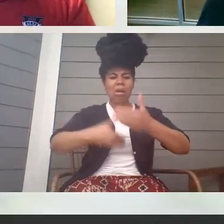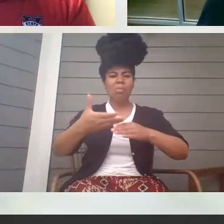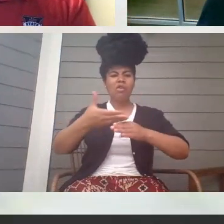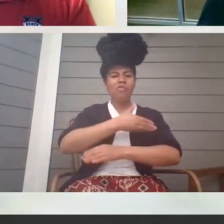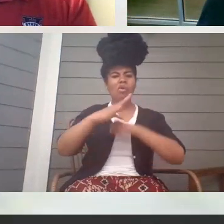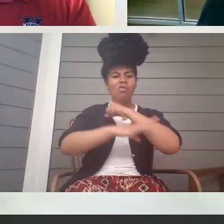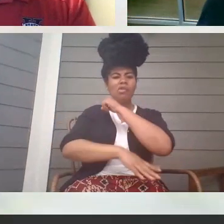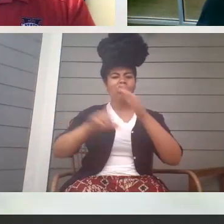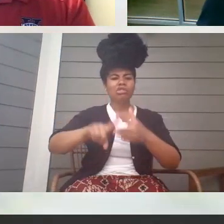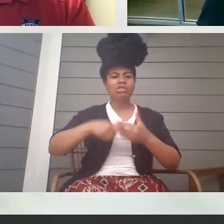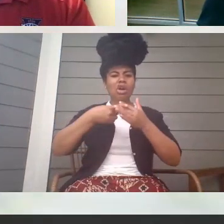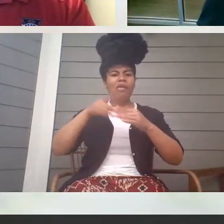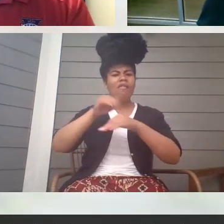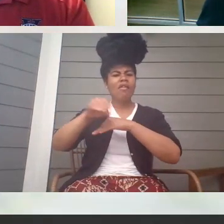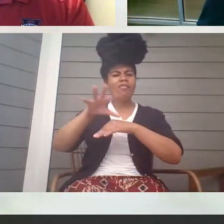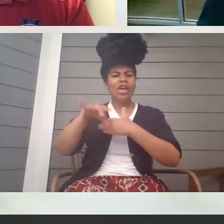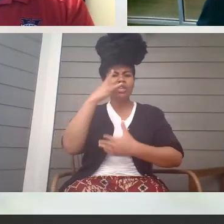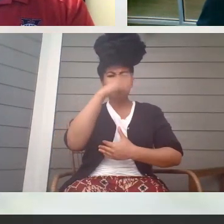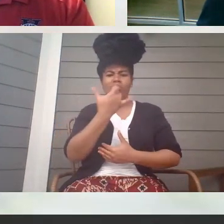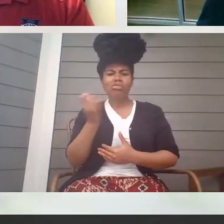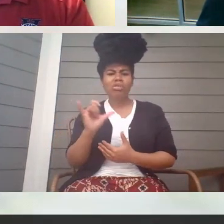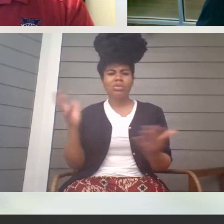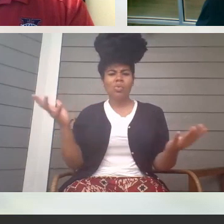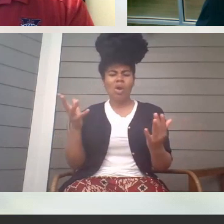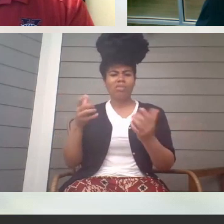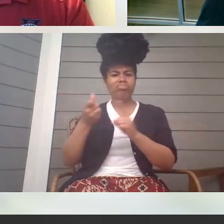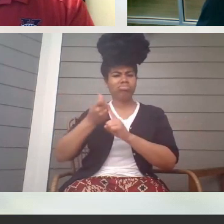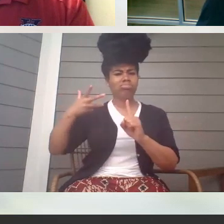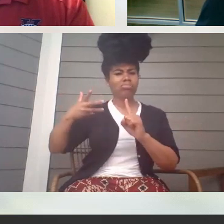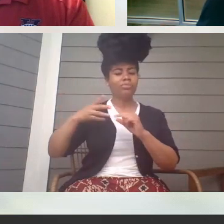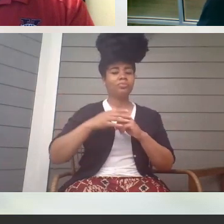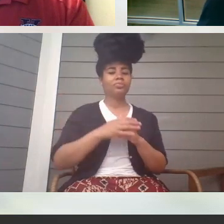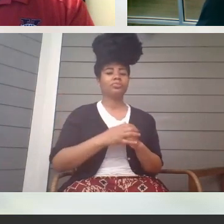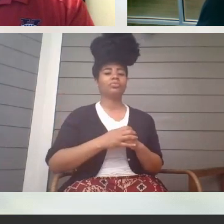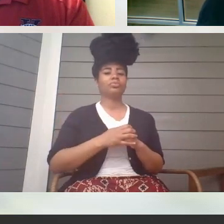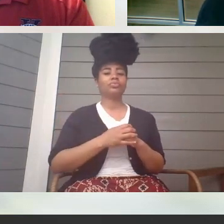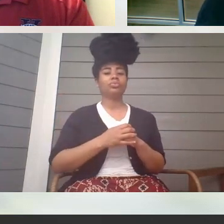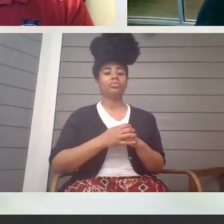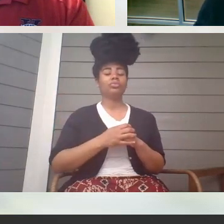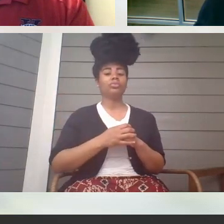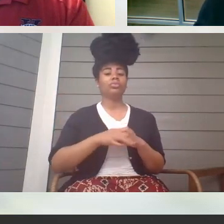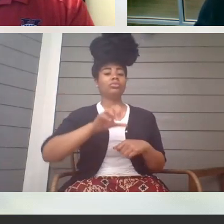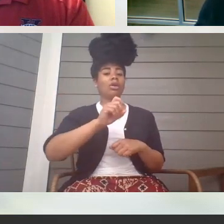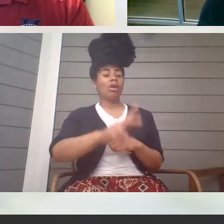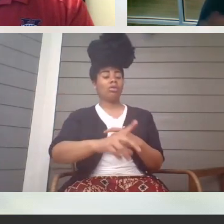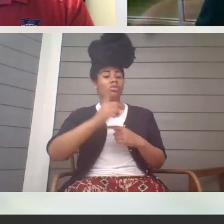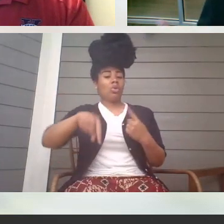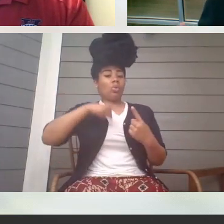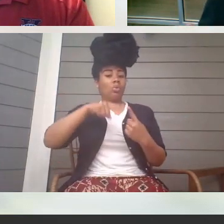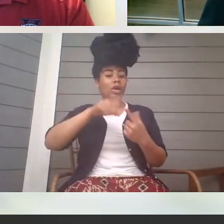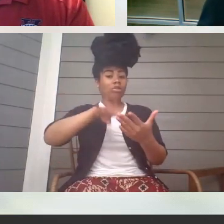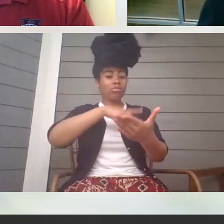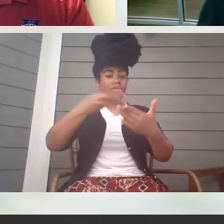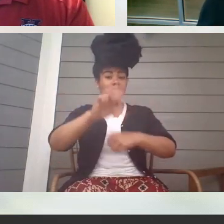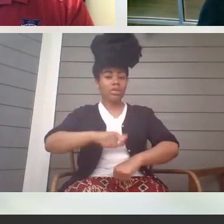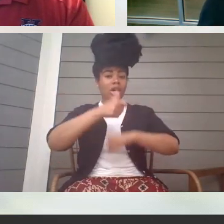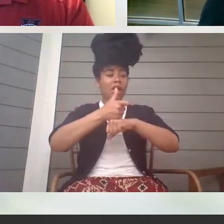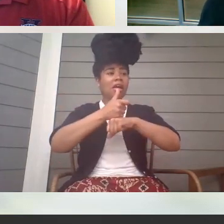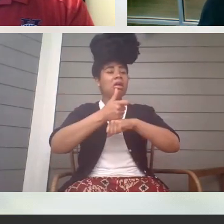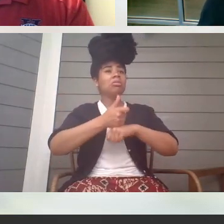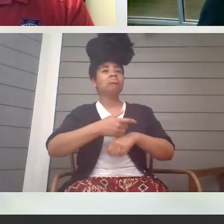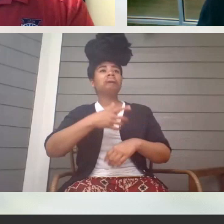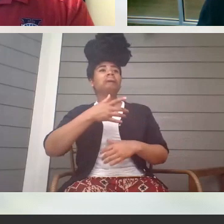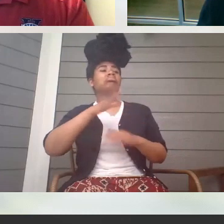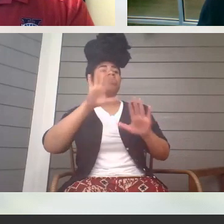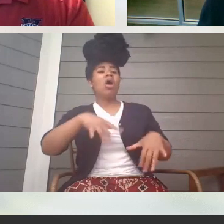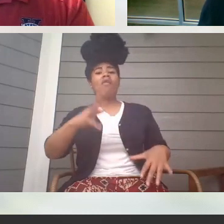during that season? Well, once you get your schedule, and if you don't have any questions, or if you do have questions, you'll